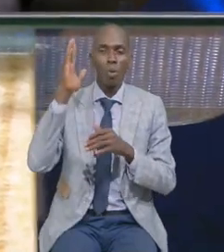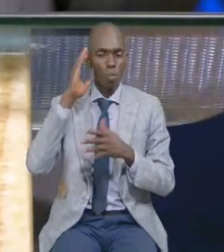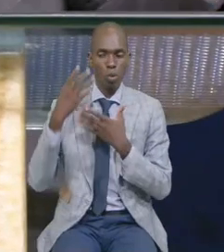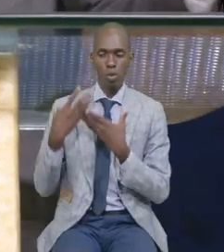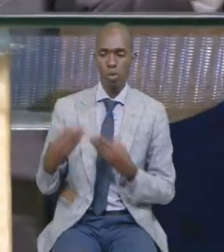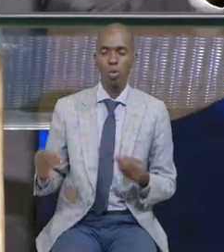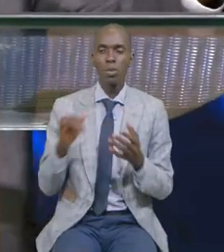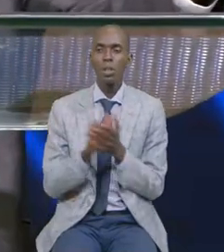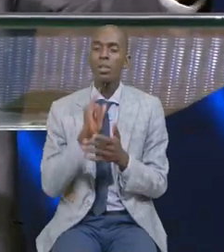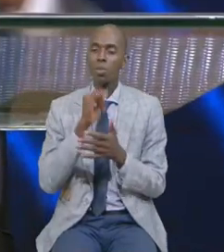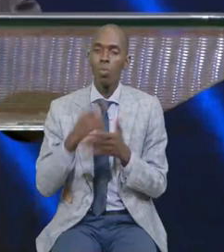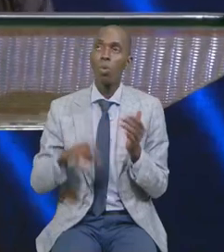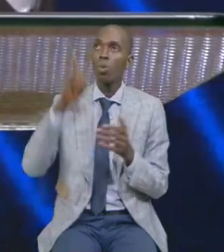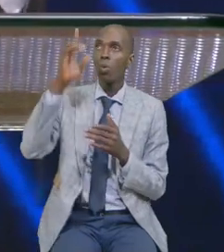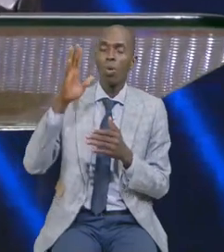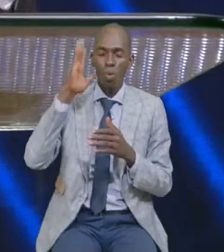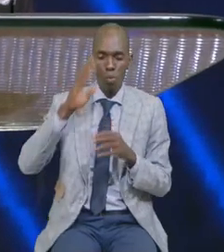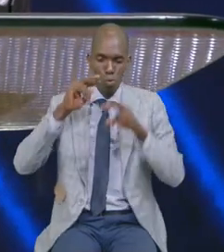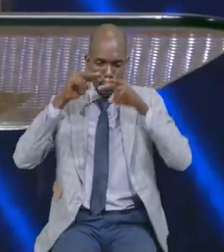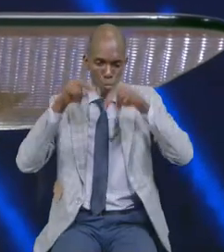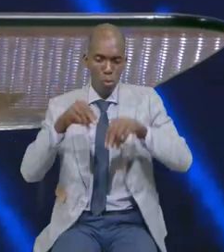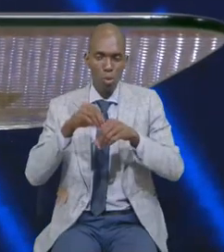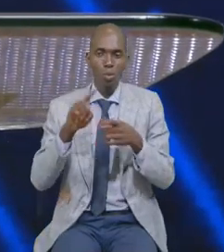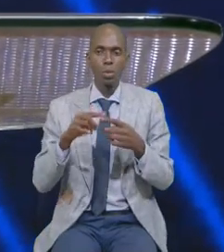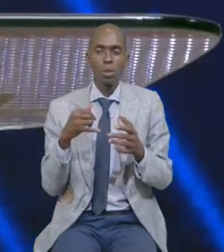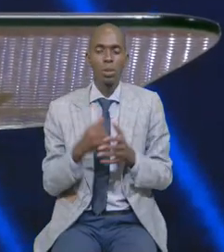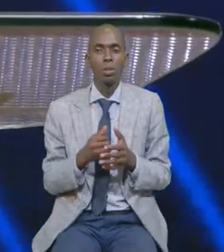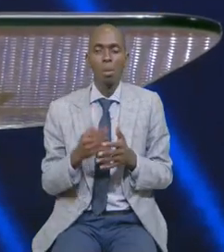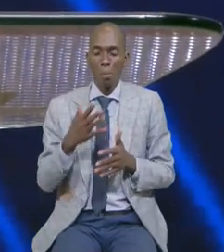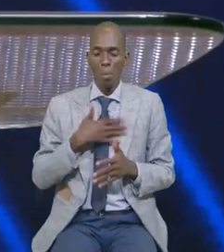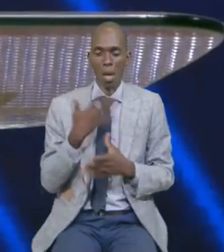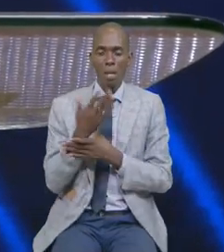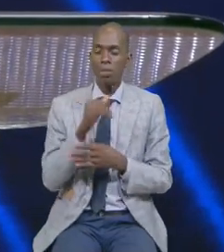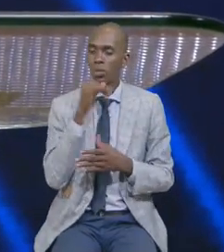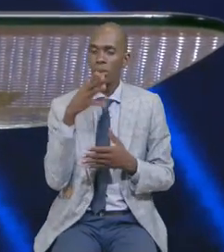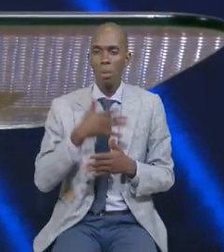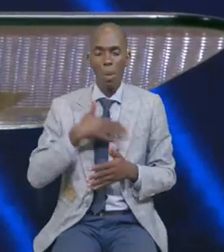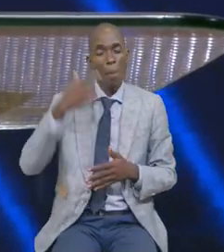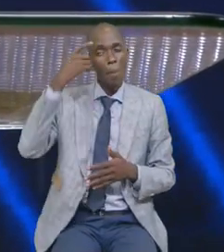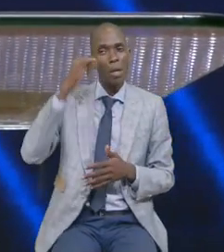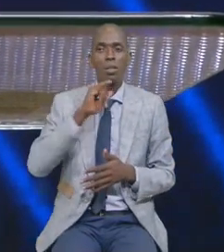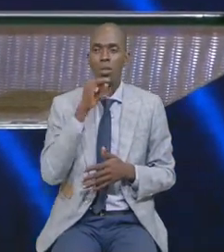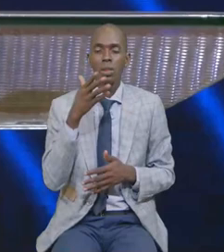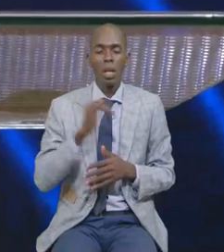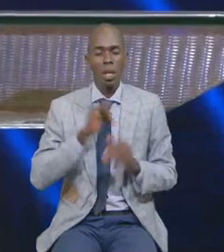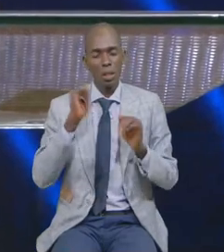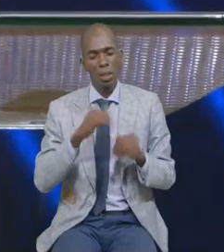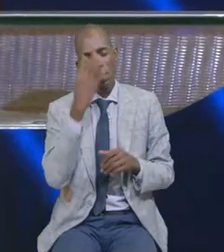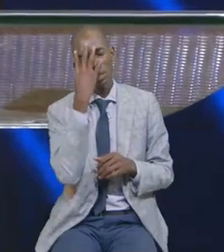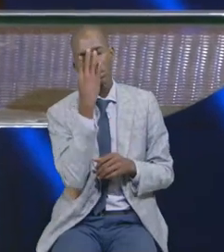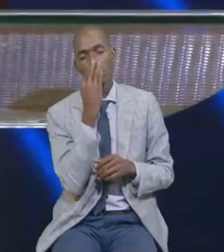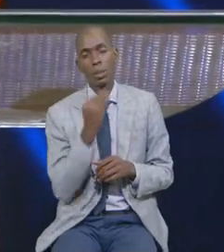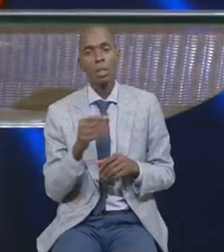for God to look into. My hand is not there. My mind is not there. And I can go to sleep. Like